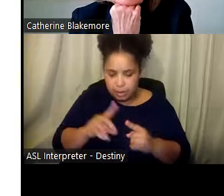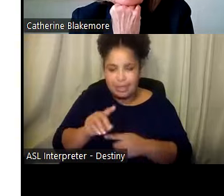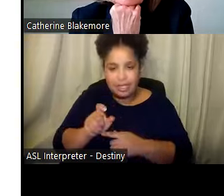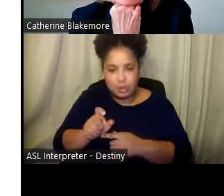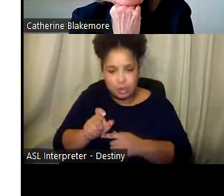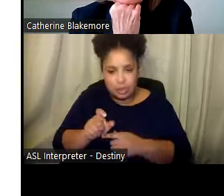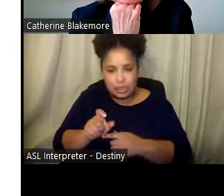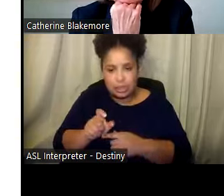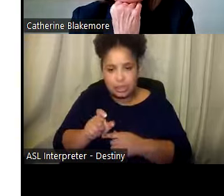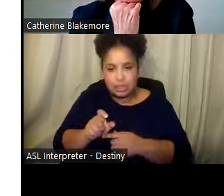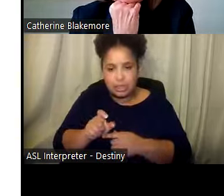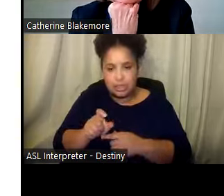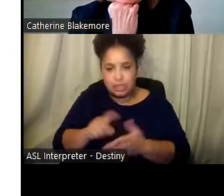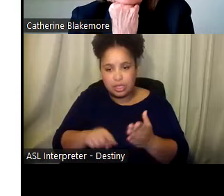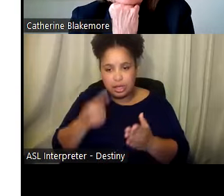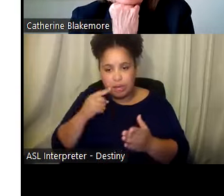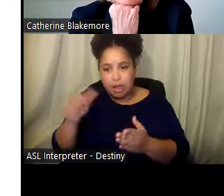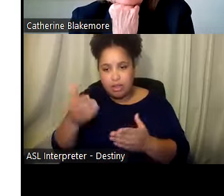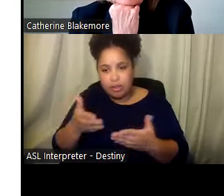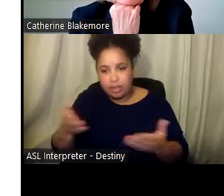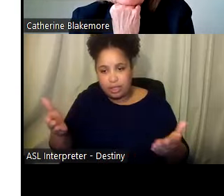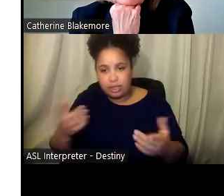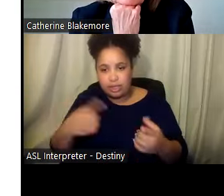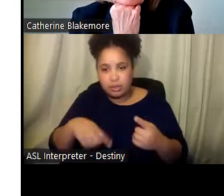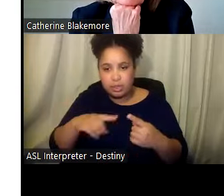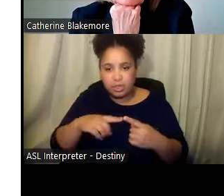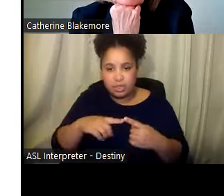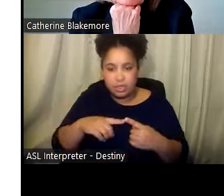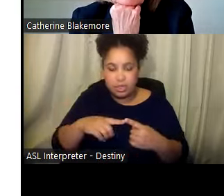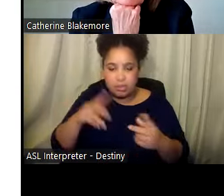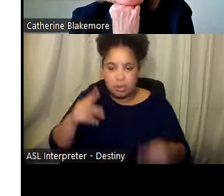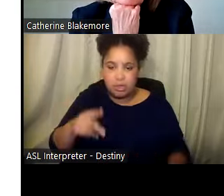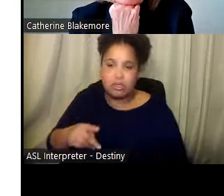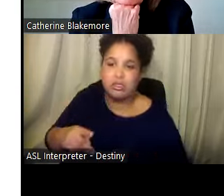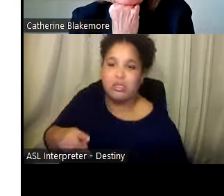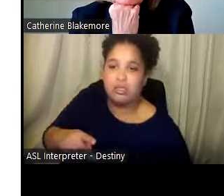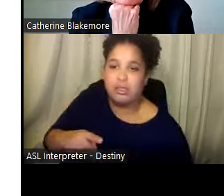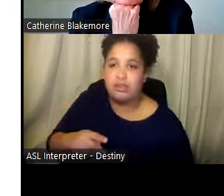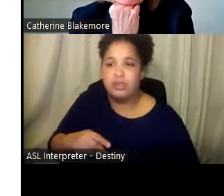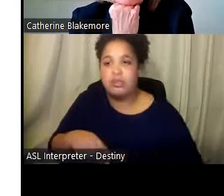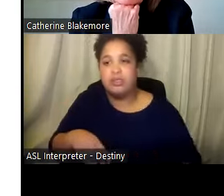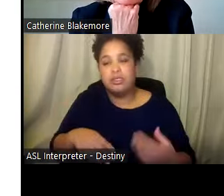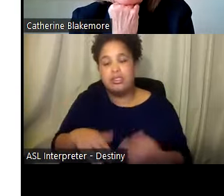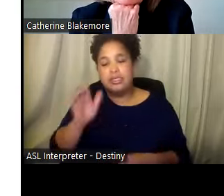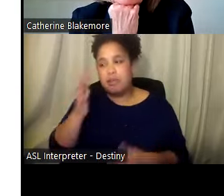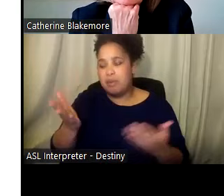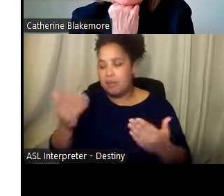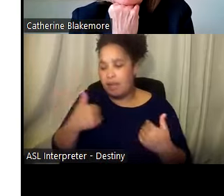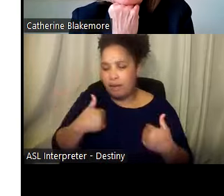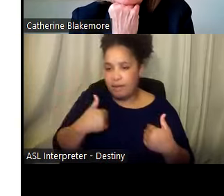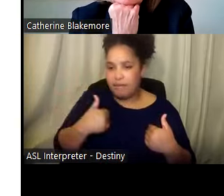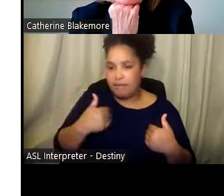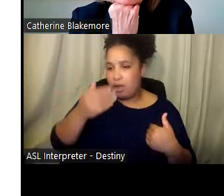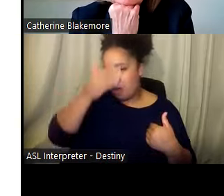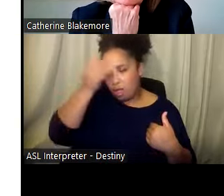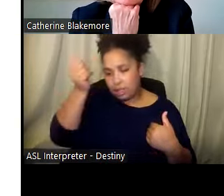diagnosis and checking for other things when someone is thought to have